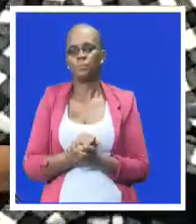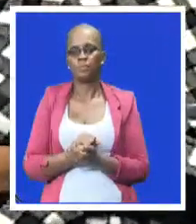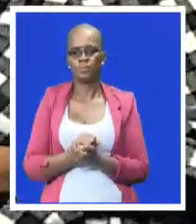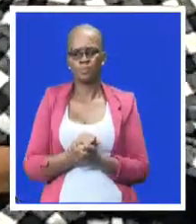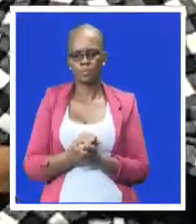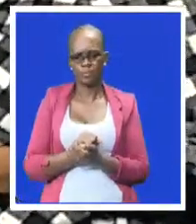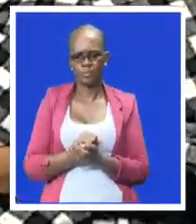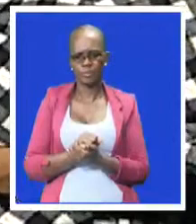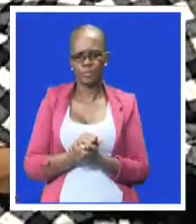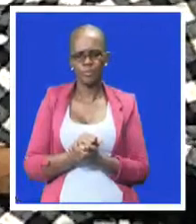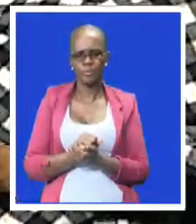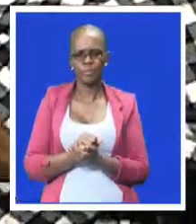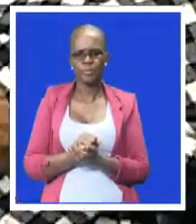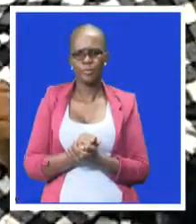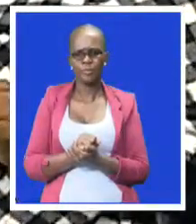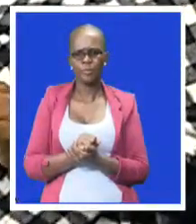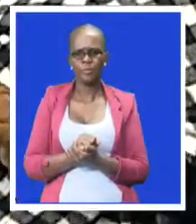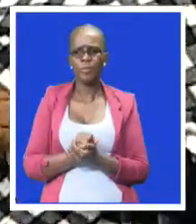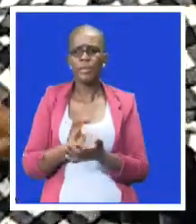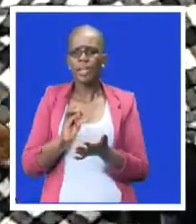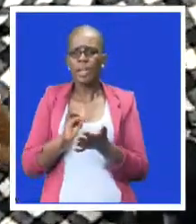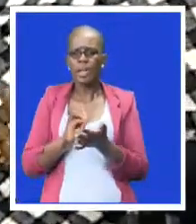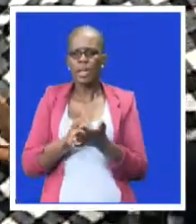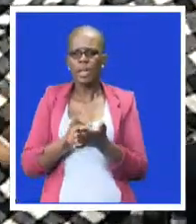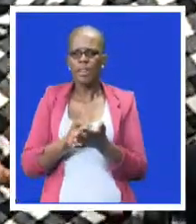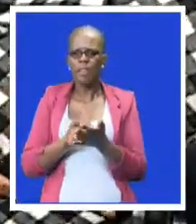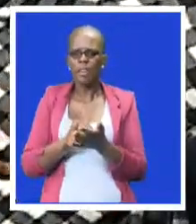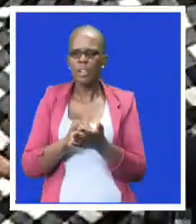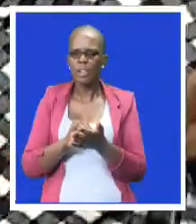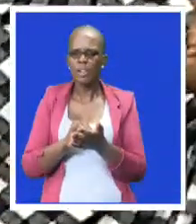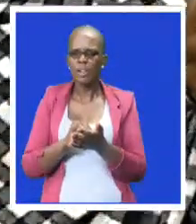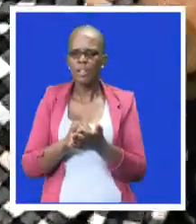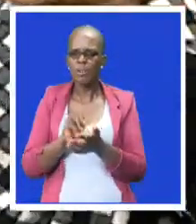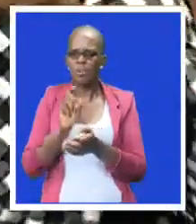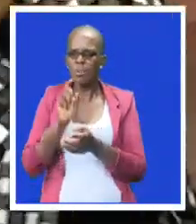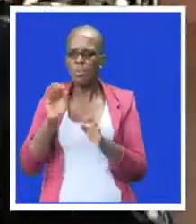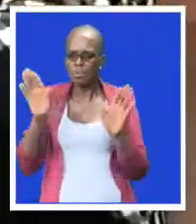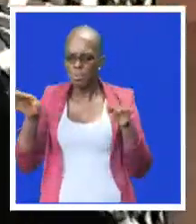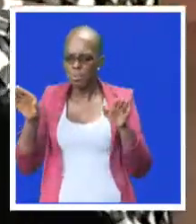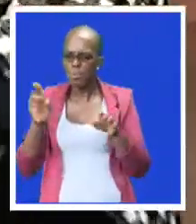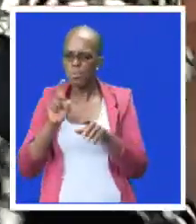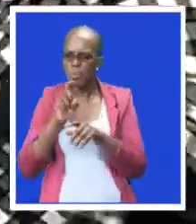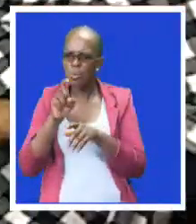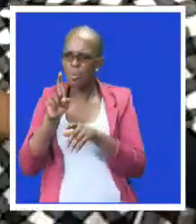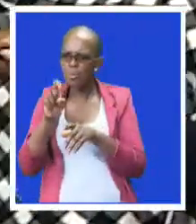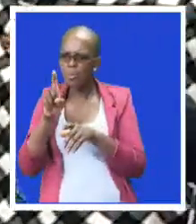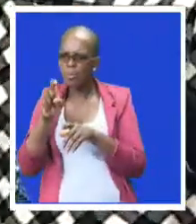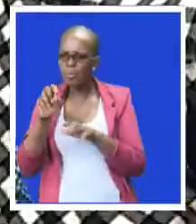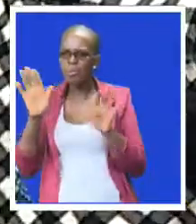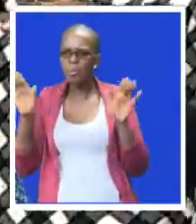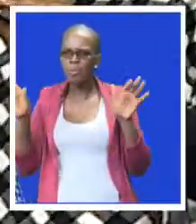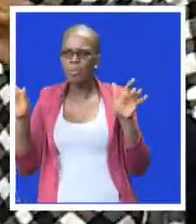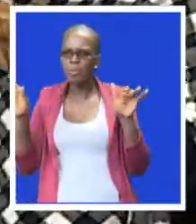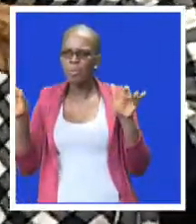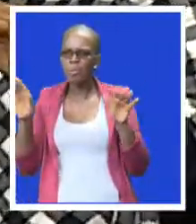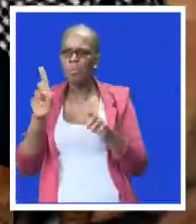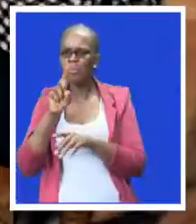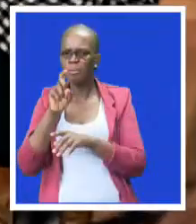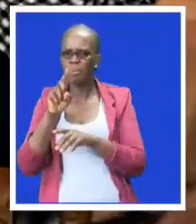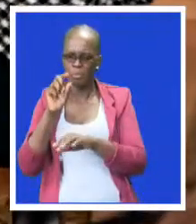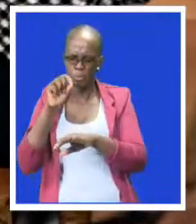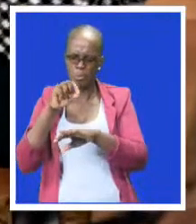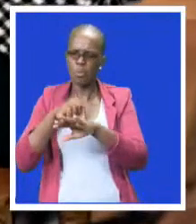here in this picture we have small tiny animals that fly about and they make the sound